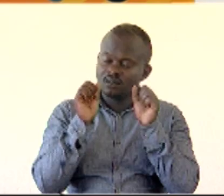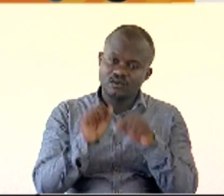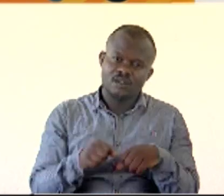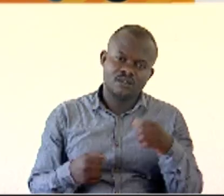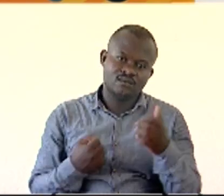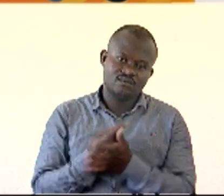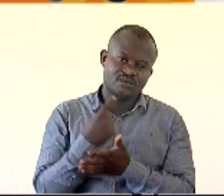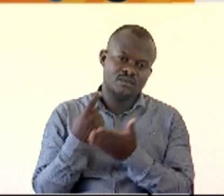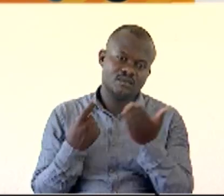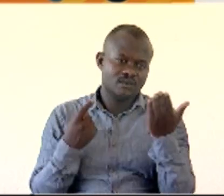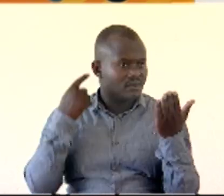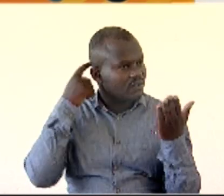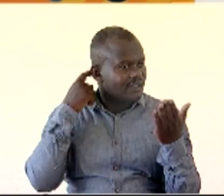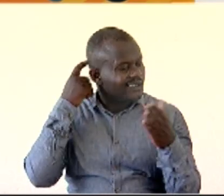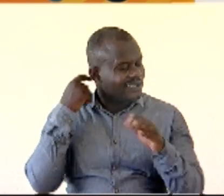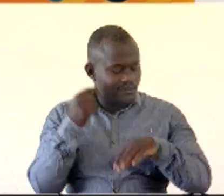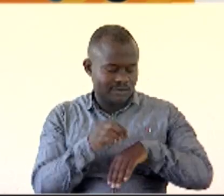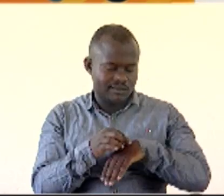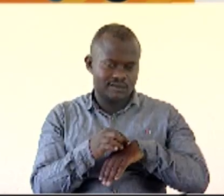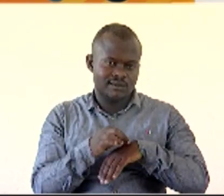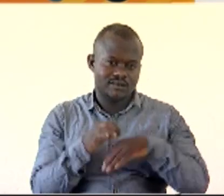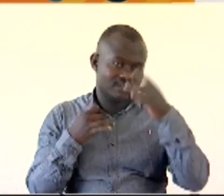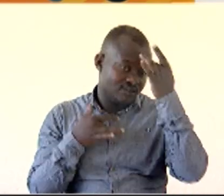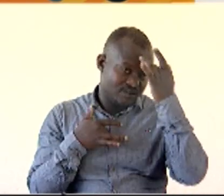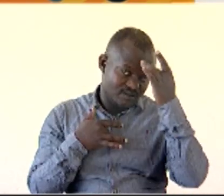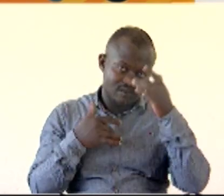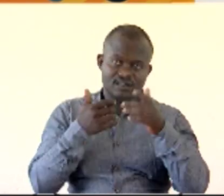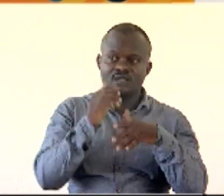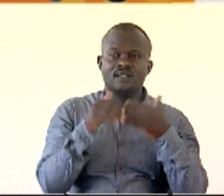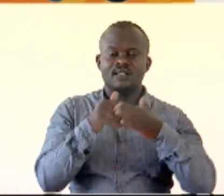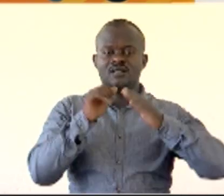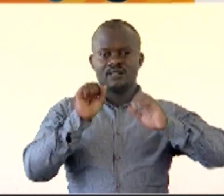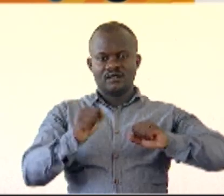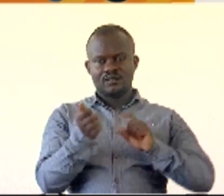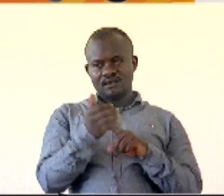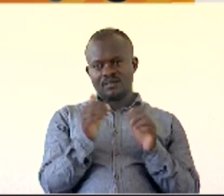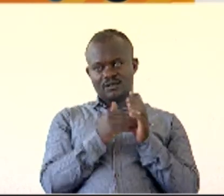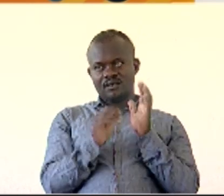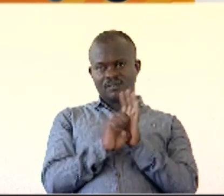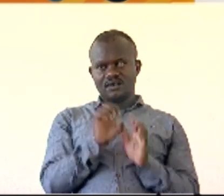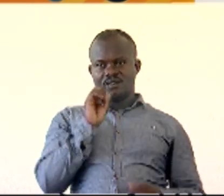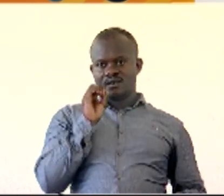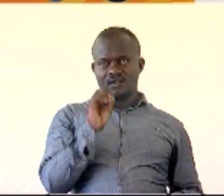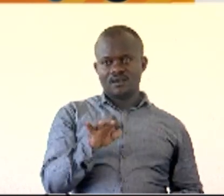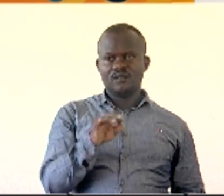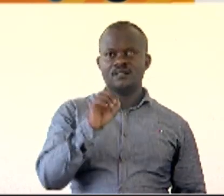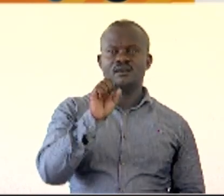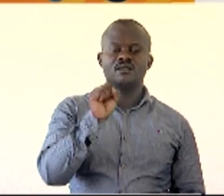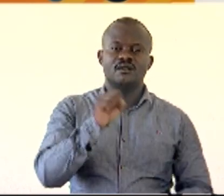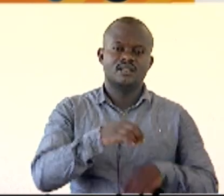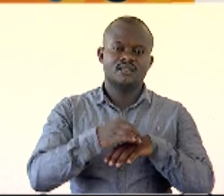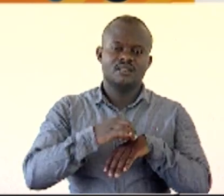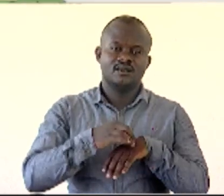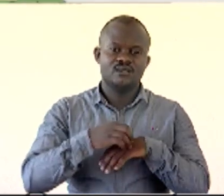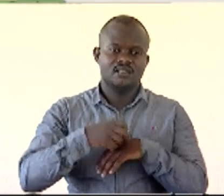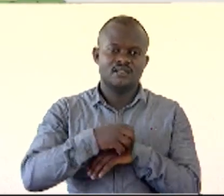cause skin disease. Here we can take an example of skin